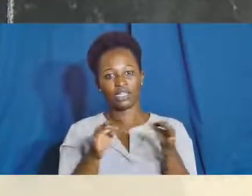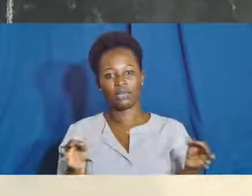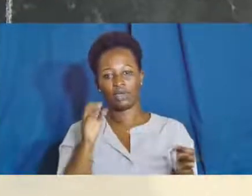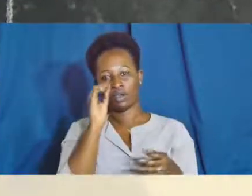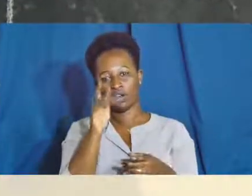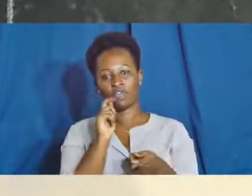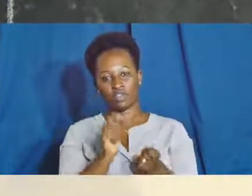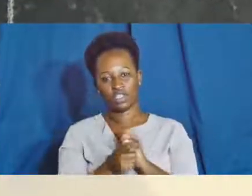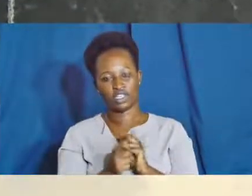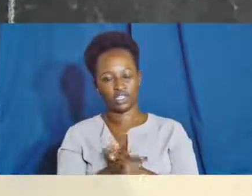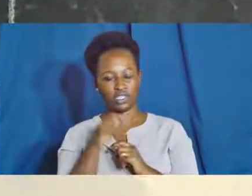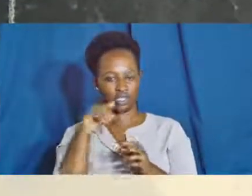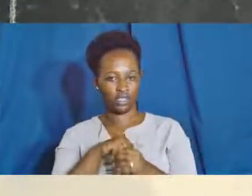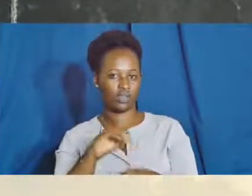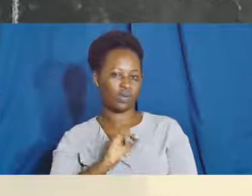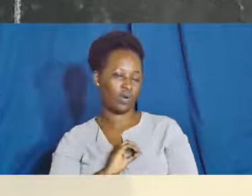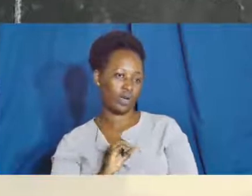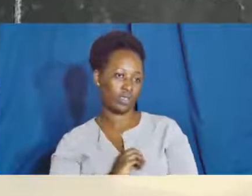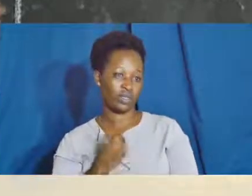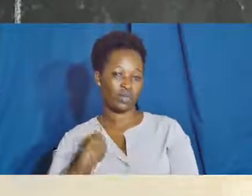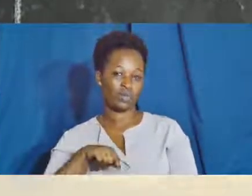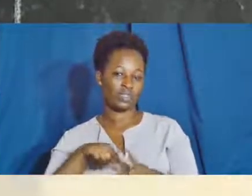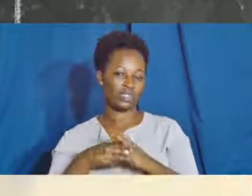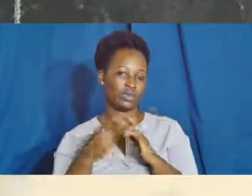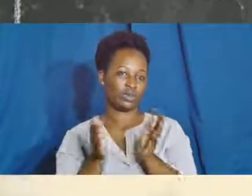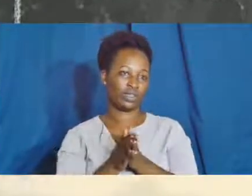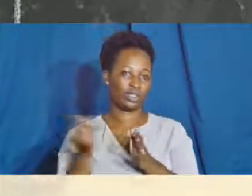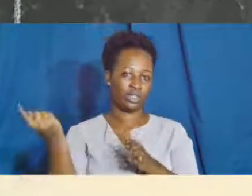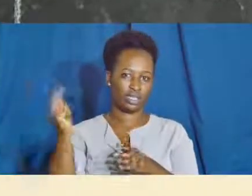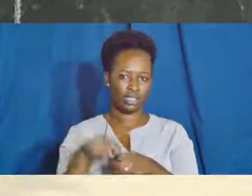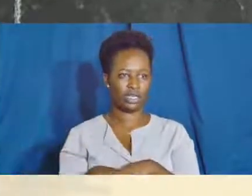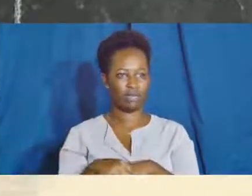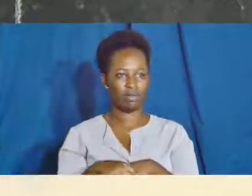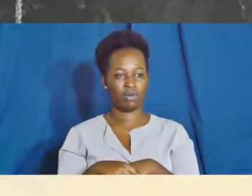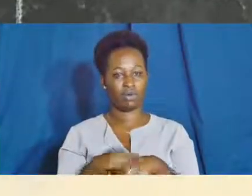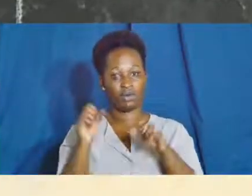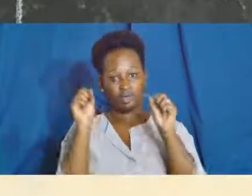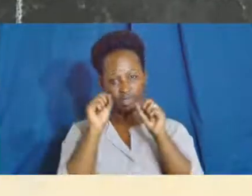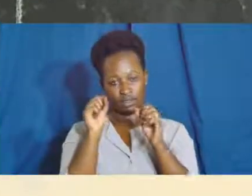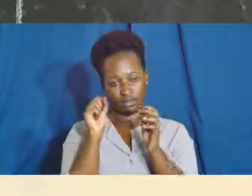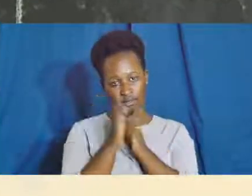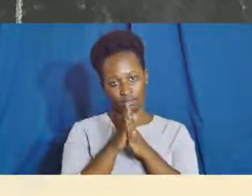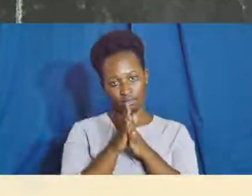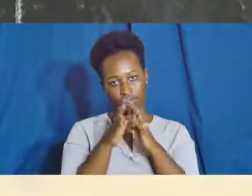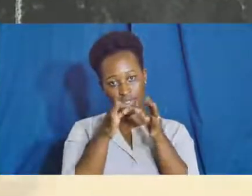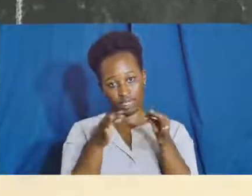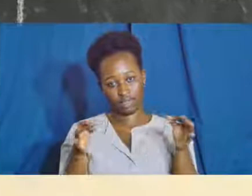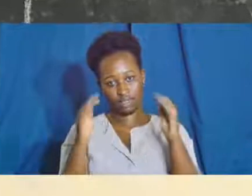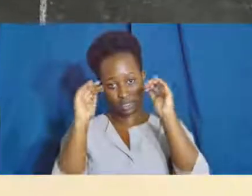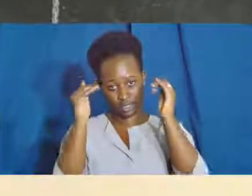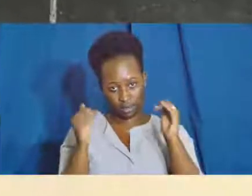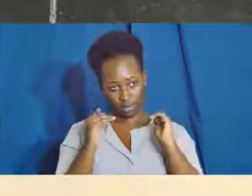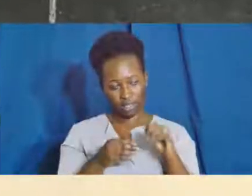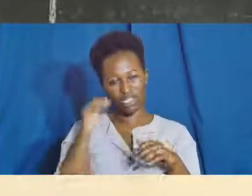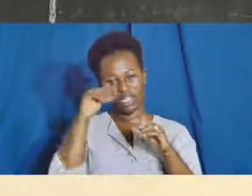owner's equity. So we started on the income statement yesterday, where we said an income statement comprises